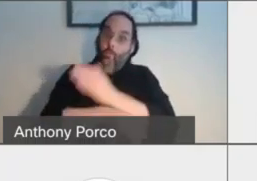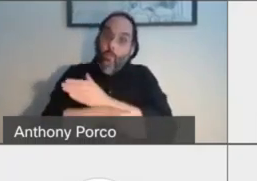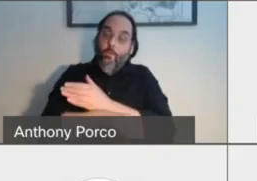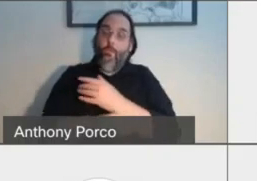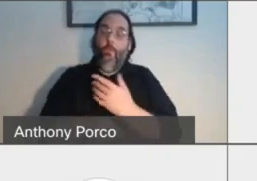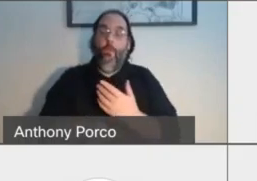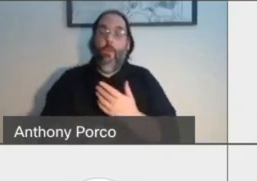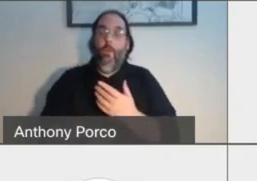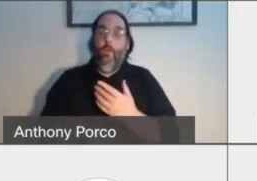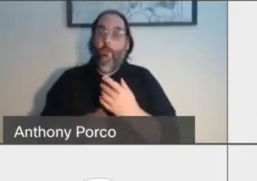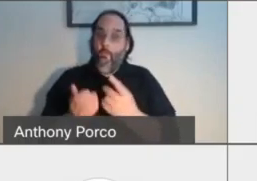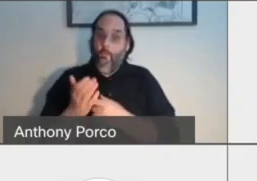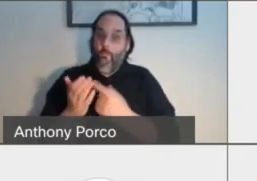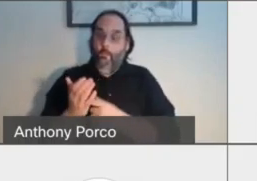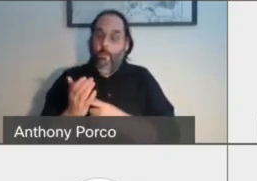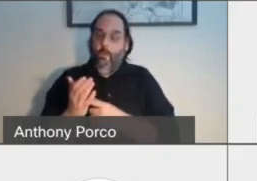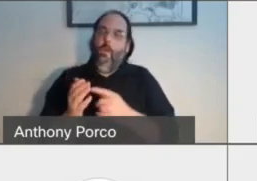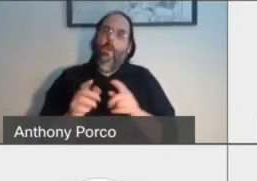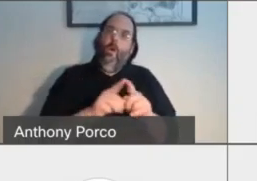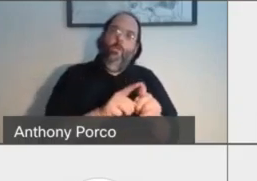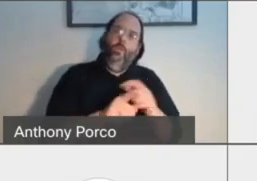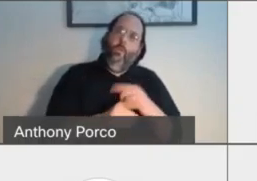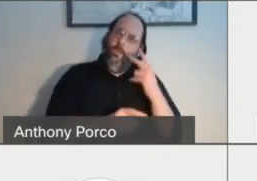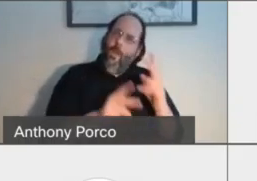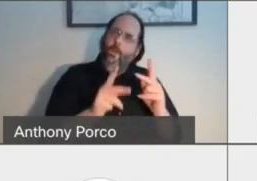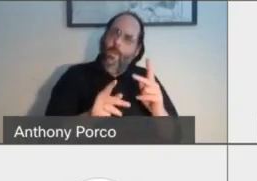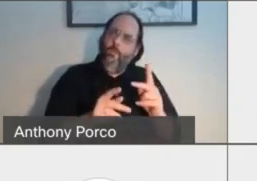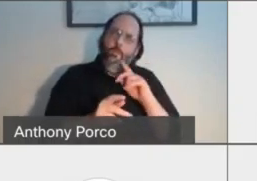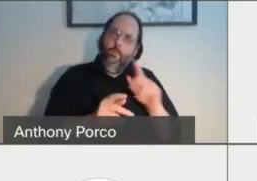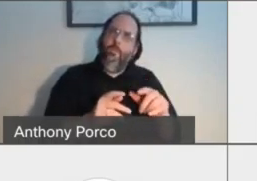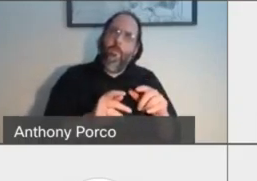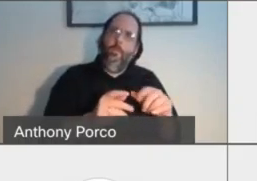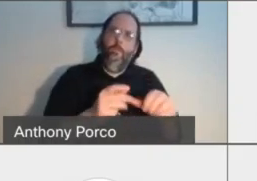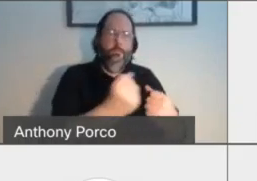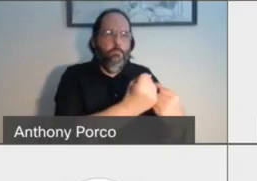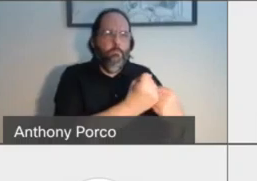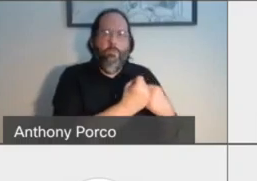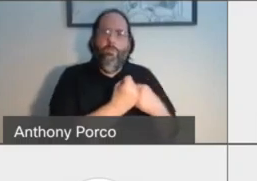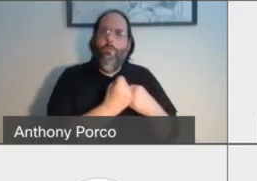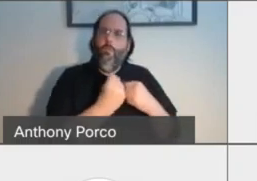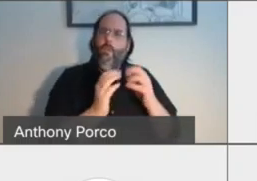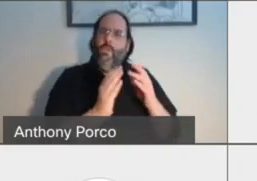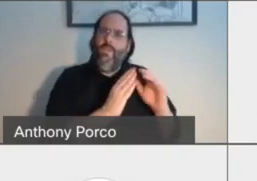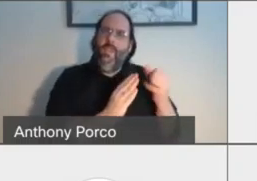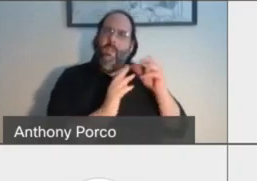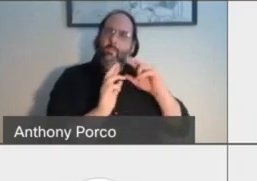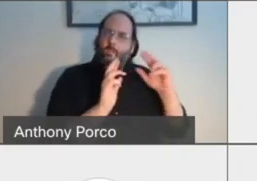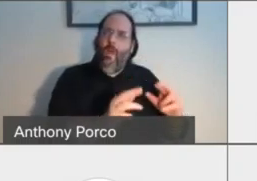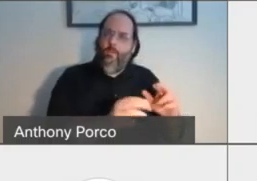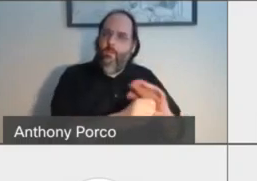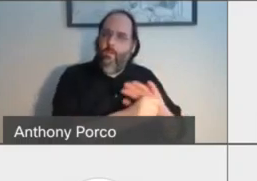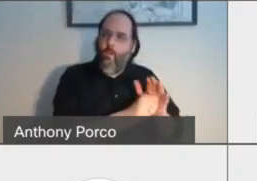but that we also saw people who contributed to the city's response to